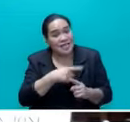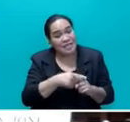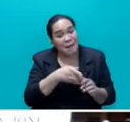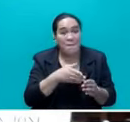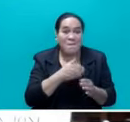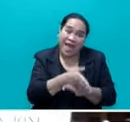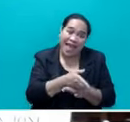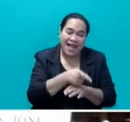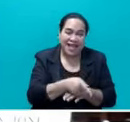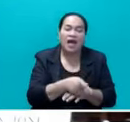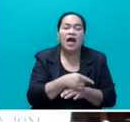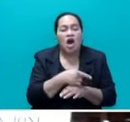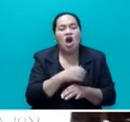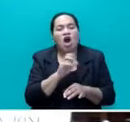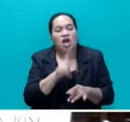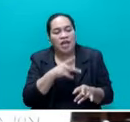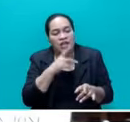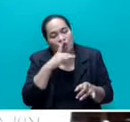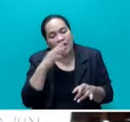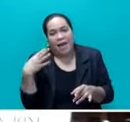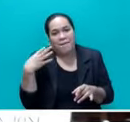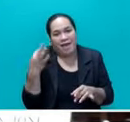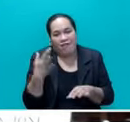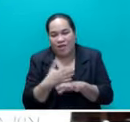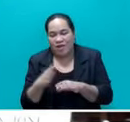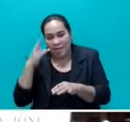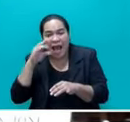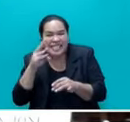of course you apply under the new name. Of course, there are